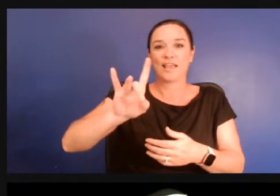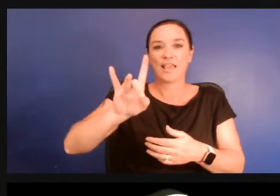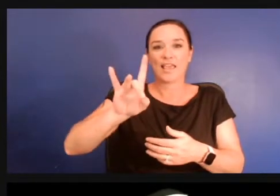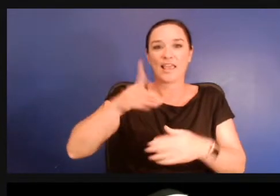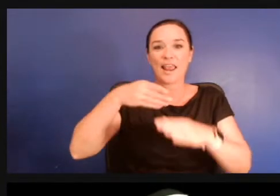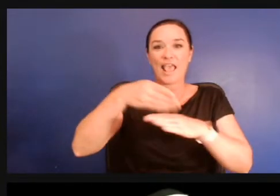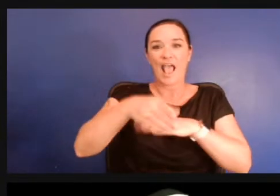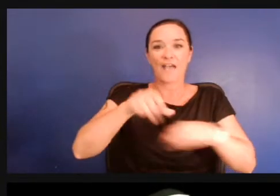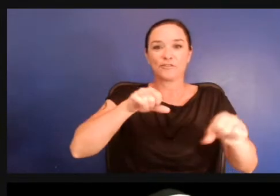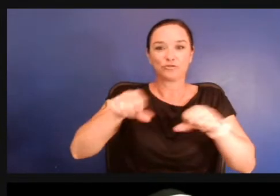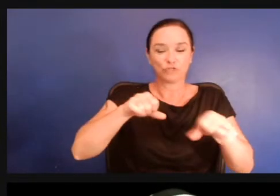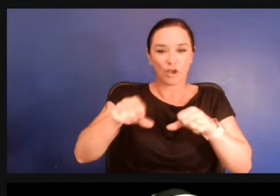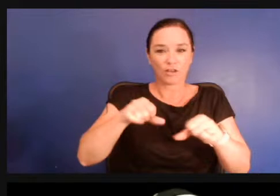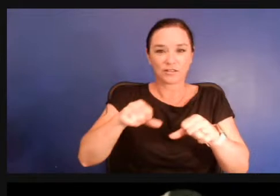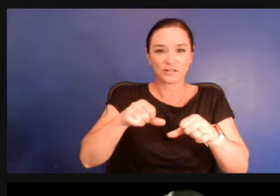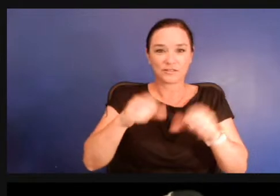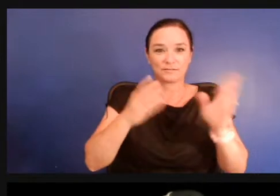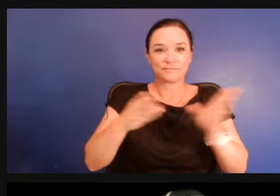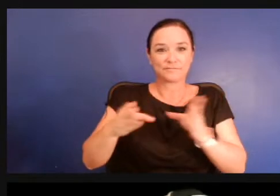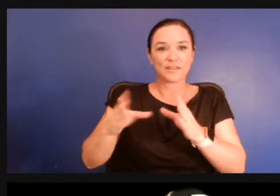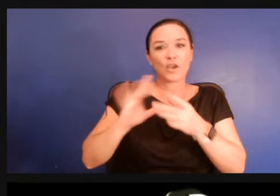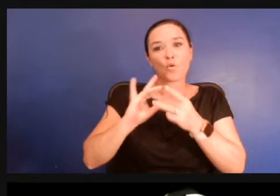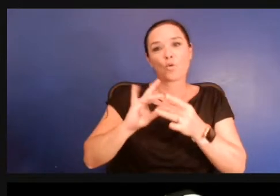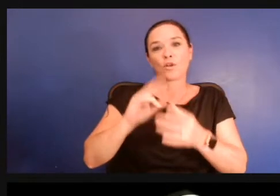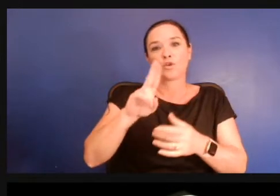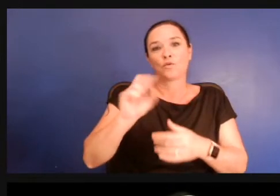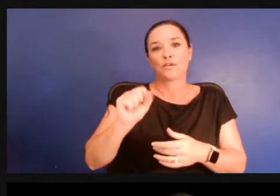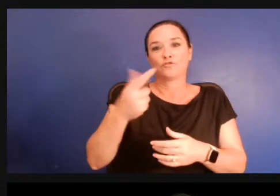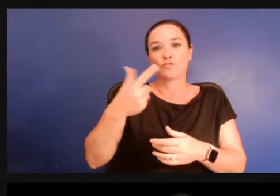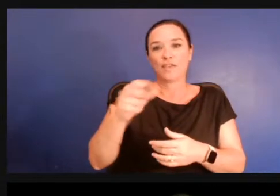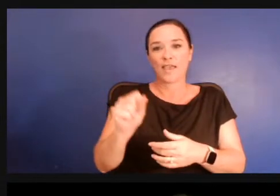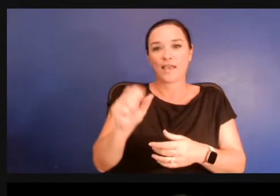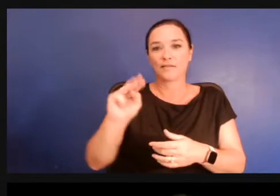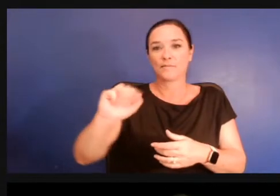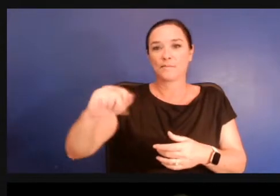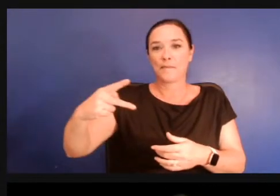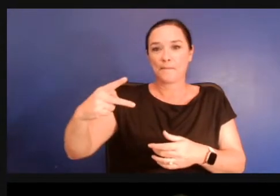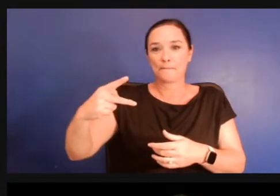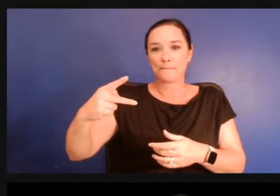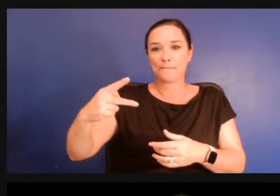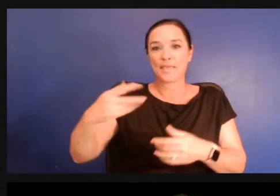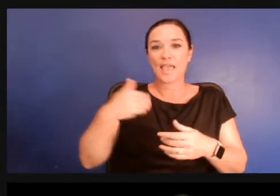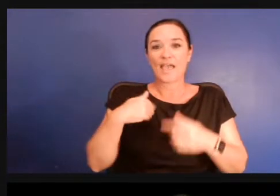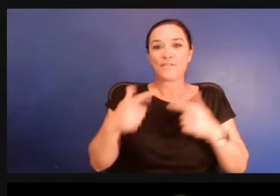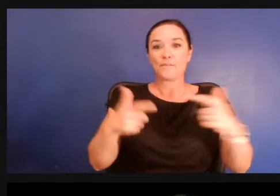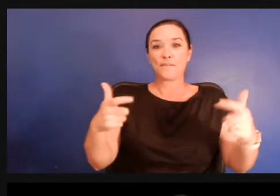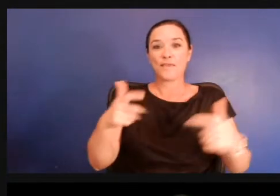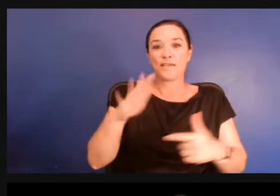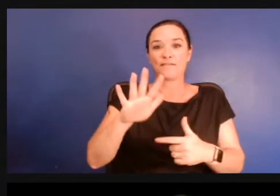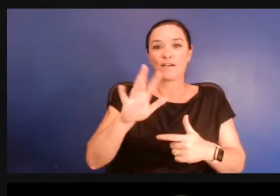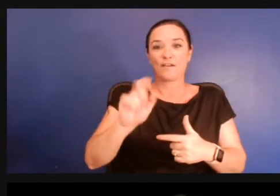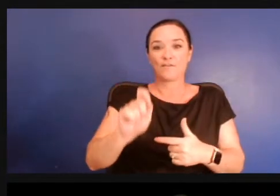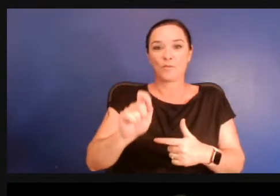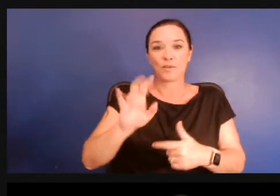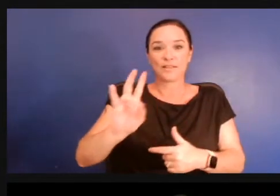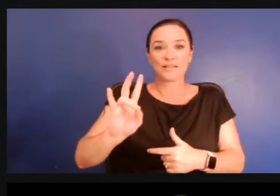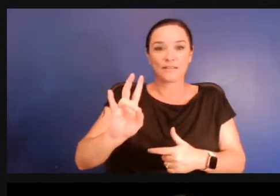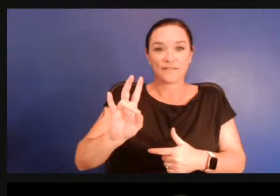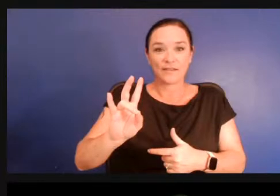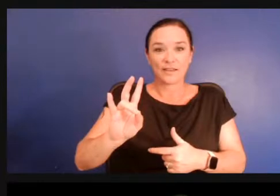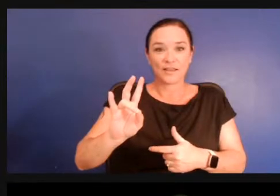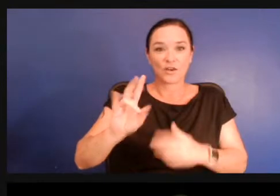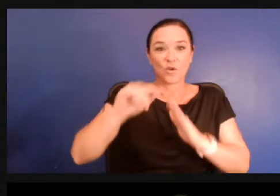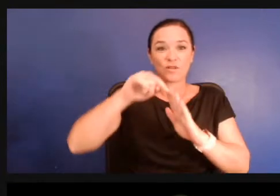far in a sequence, according to the USGS map. So there is a big one, 5.7, 23 miles or 37